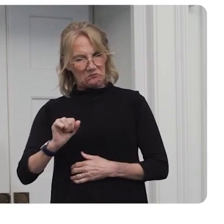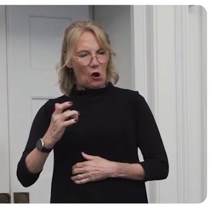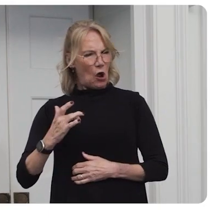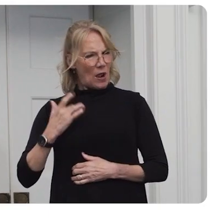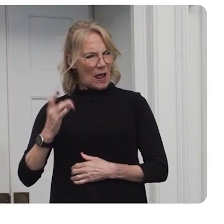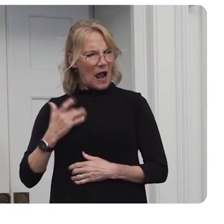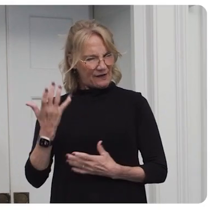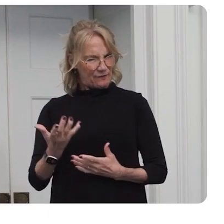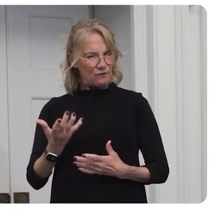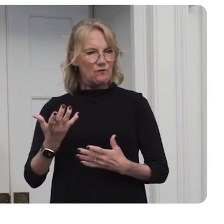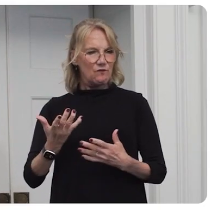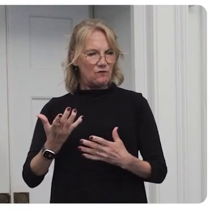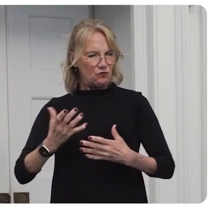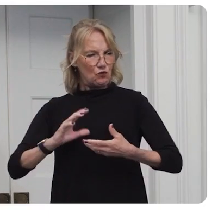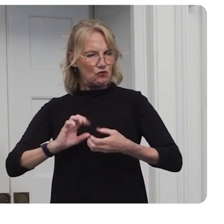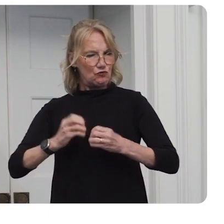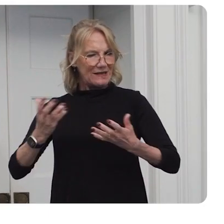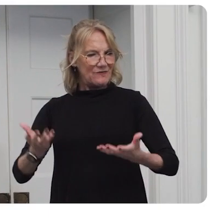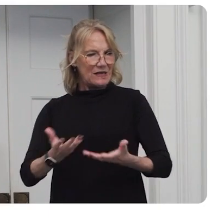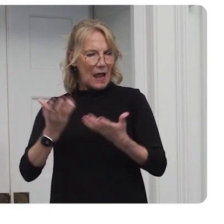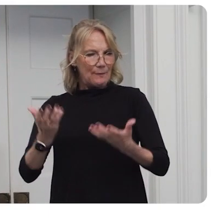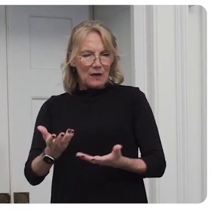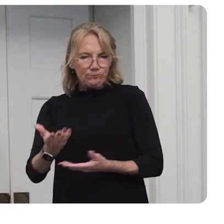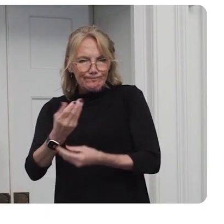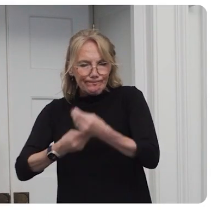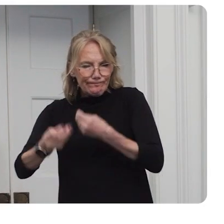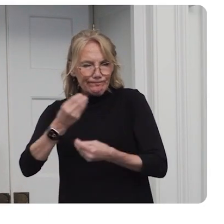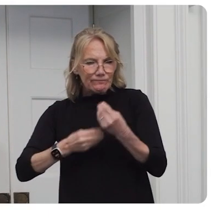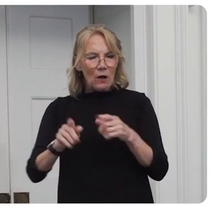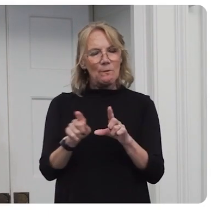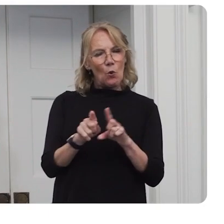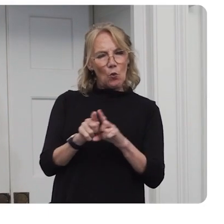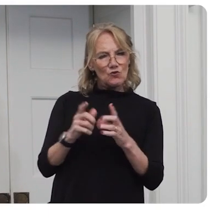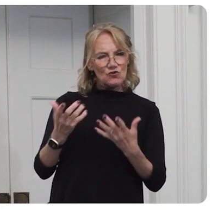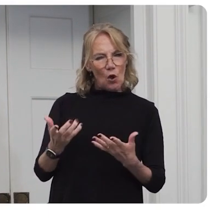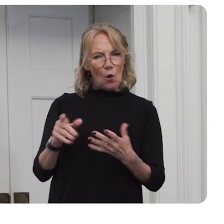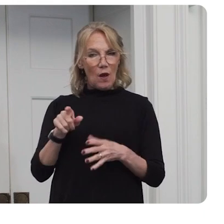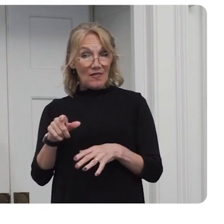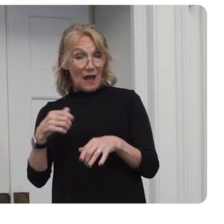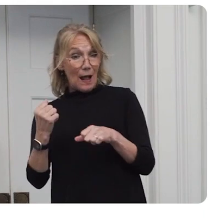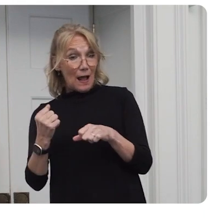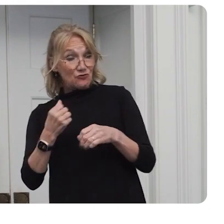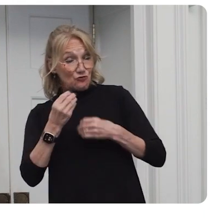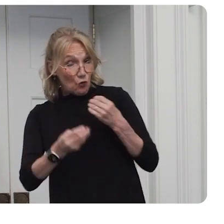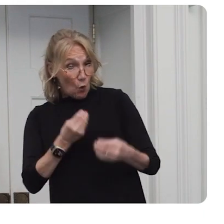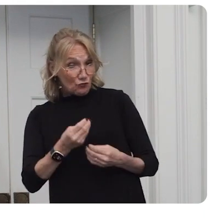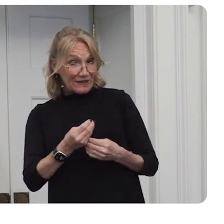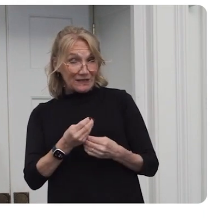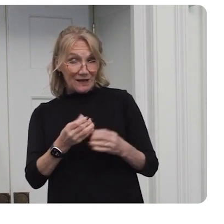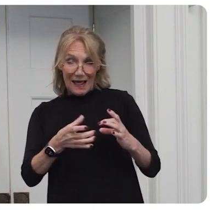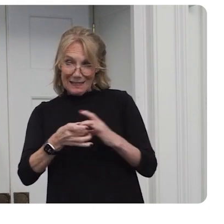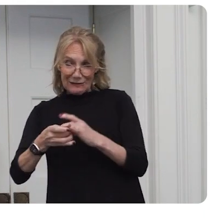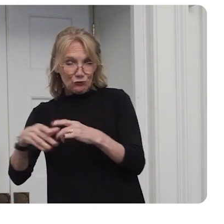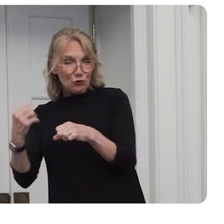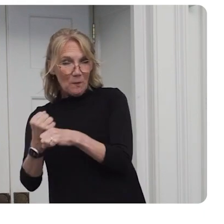of biographical side through the creative enabler role. Well, it's also aligning the making with that storytelling, with